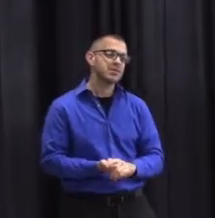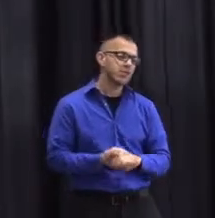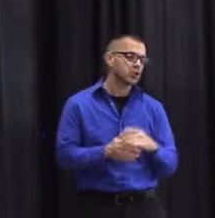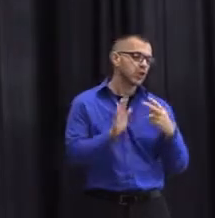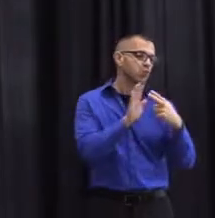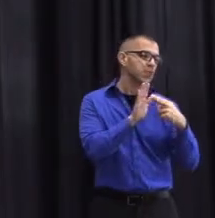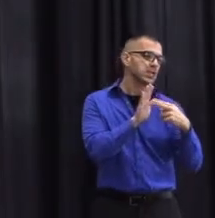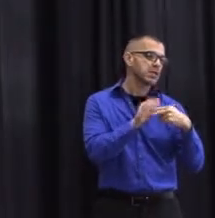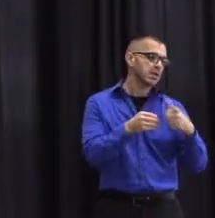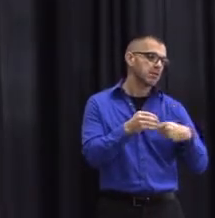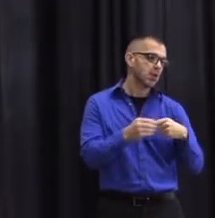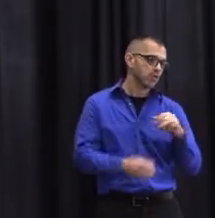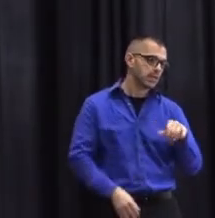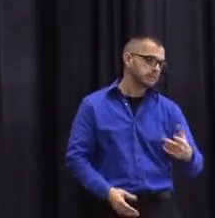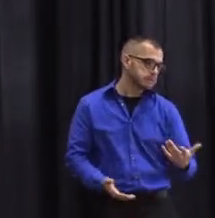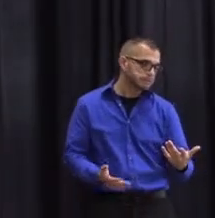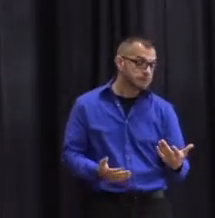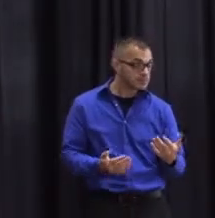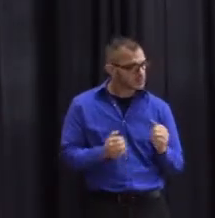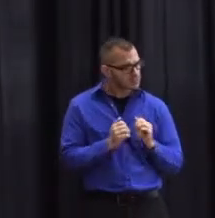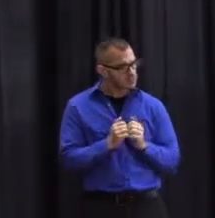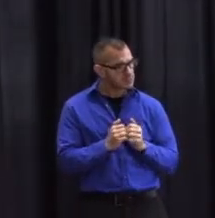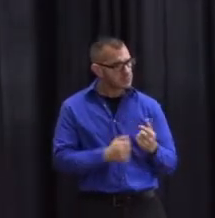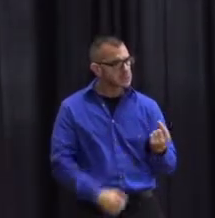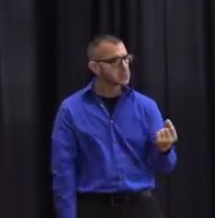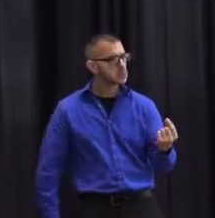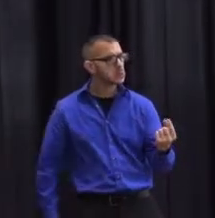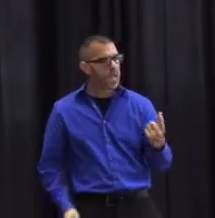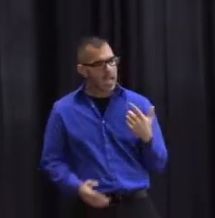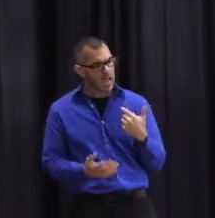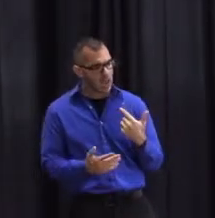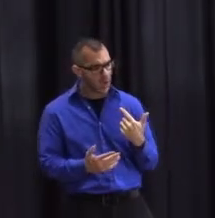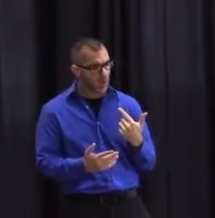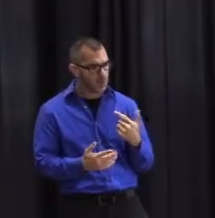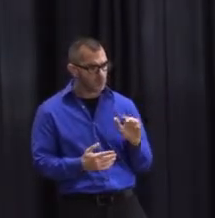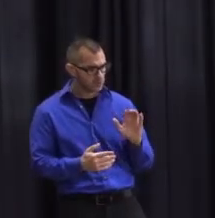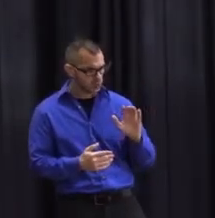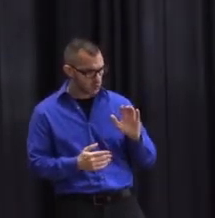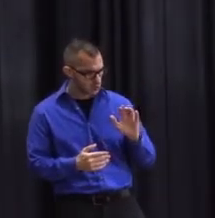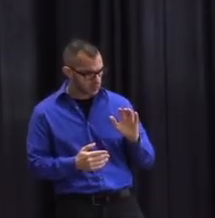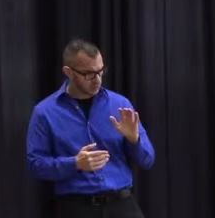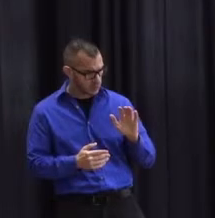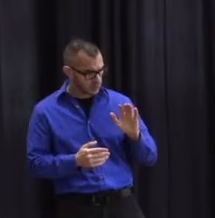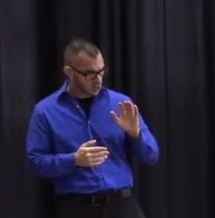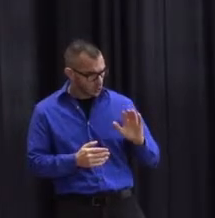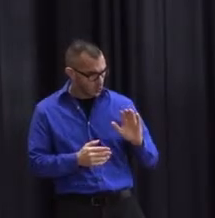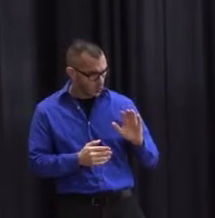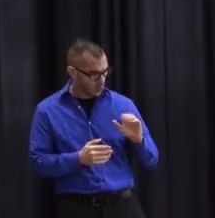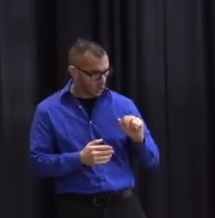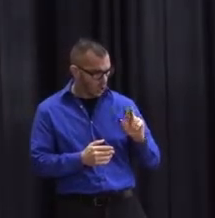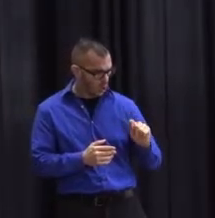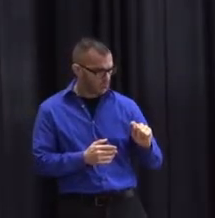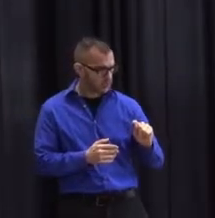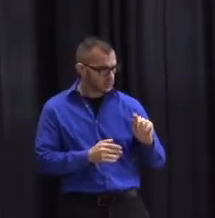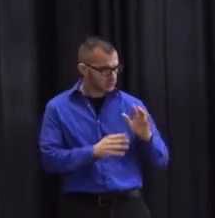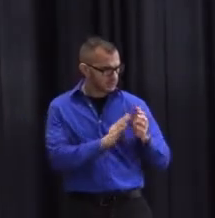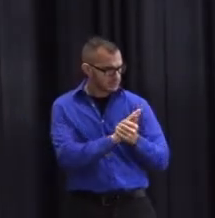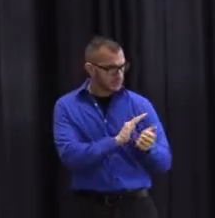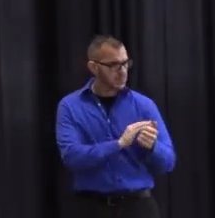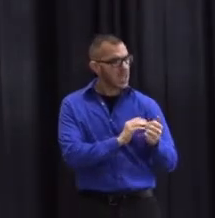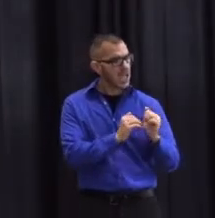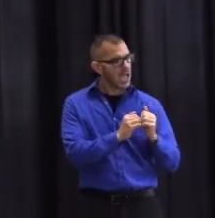stuff. Now, how do you leverage your art? How do